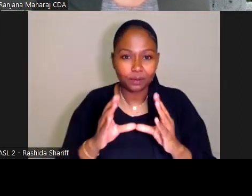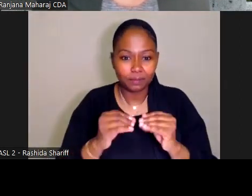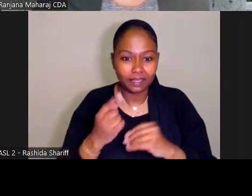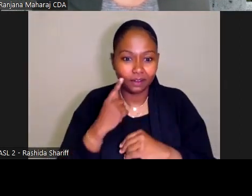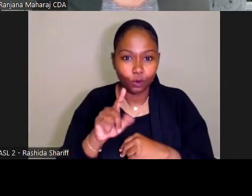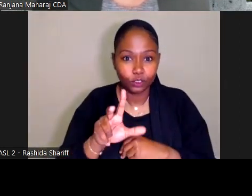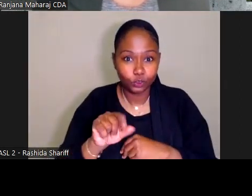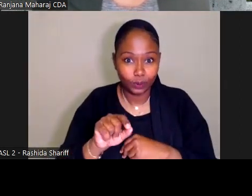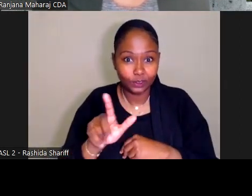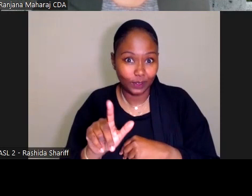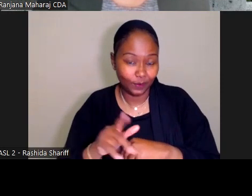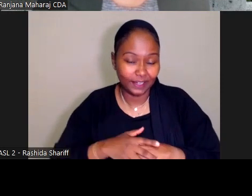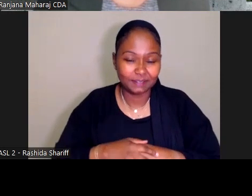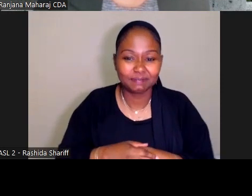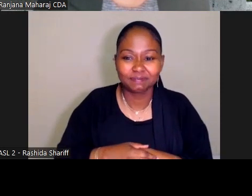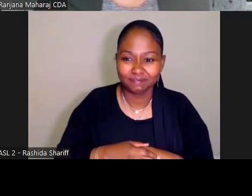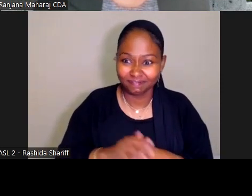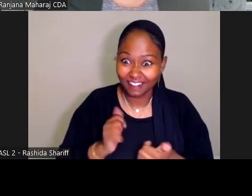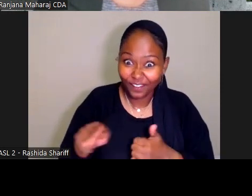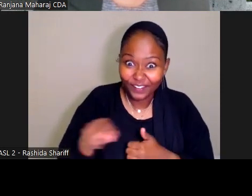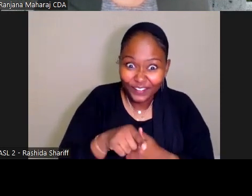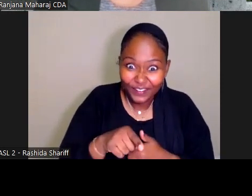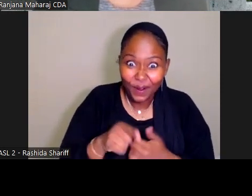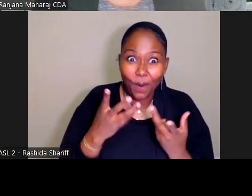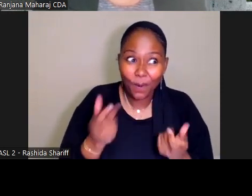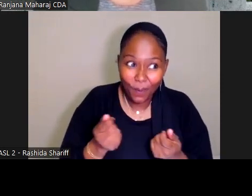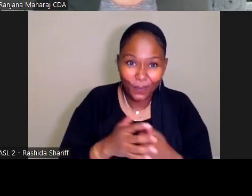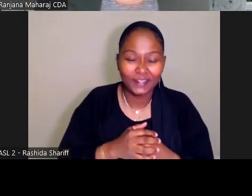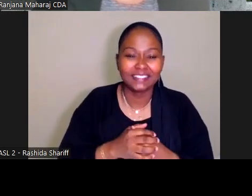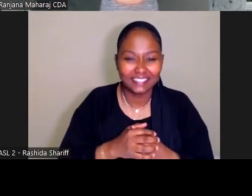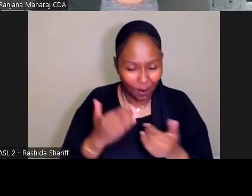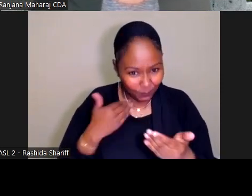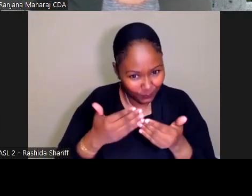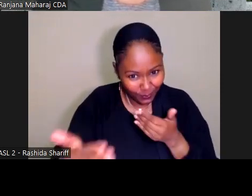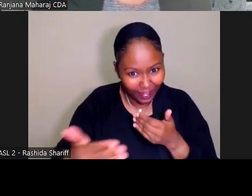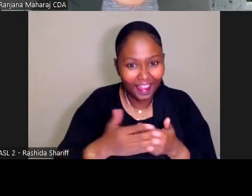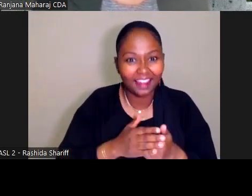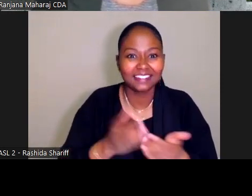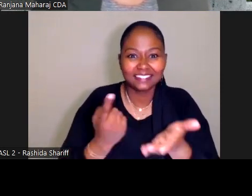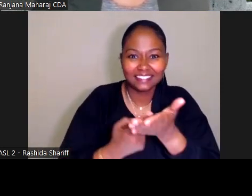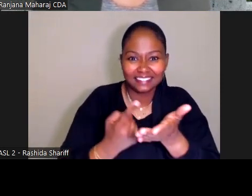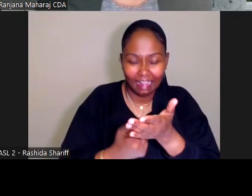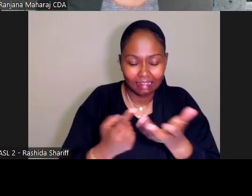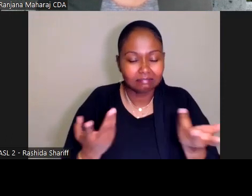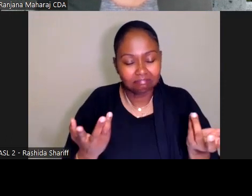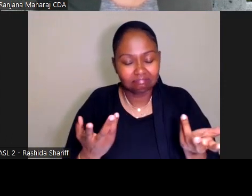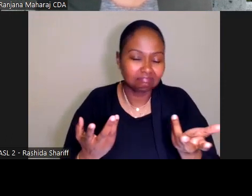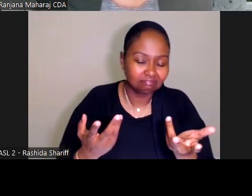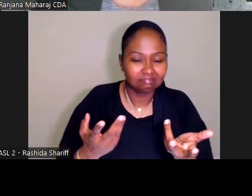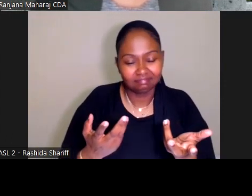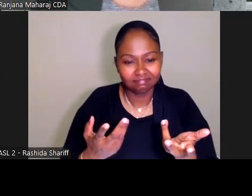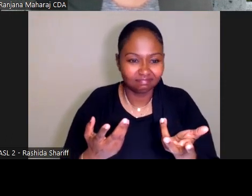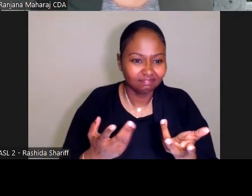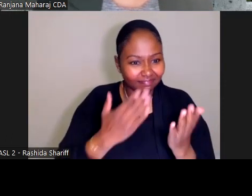2023. Where has the year gone? I'm going to go ahead and go over some logistics. So if we can go to the next slide.